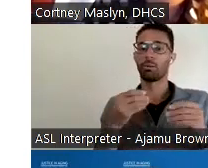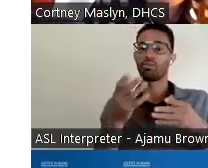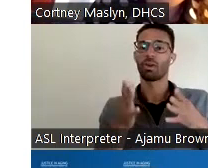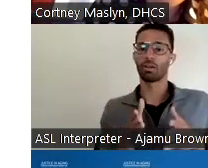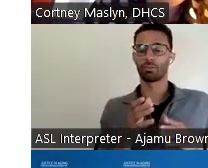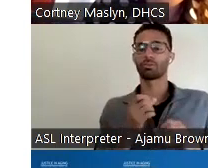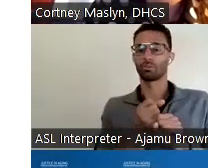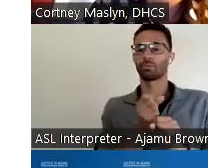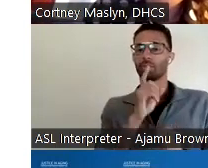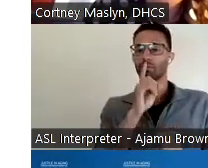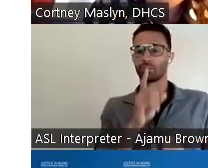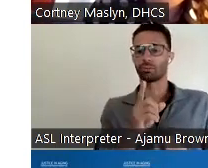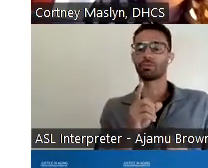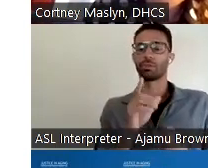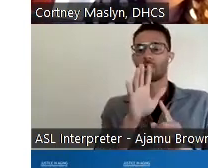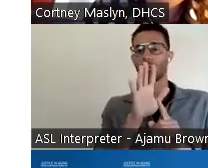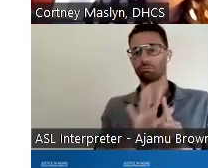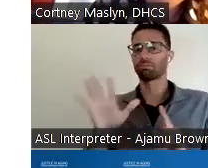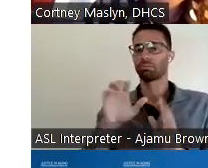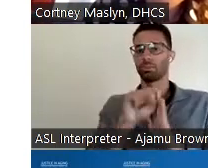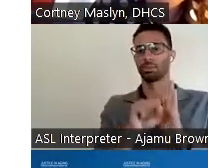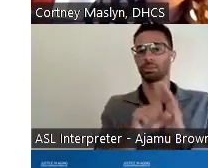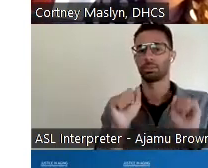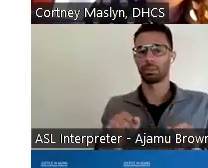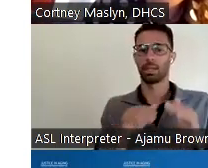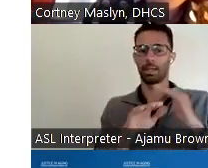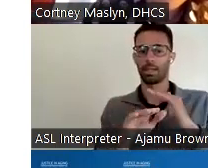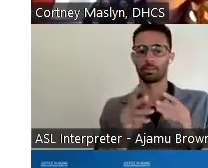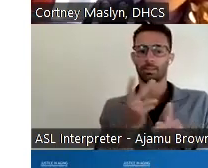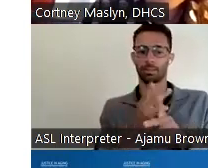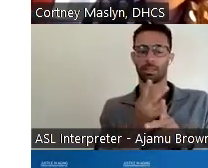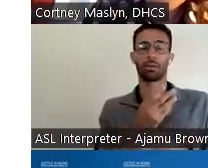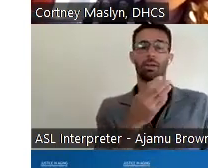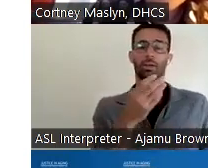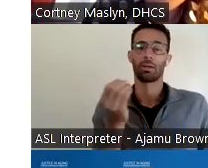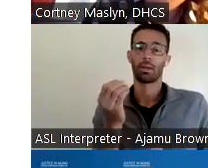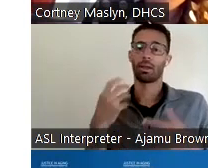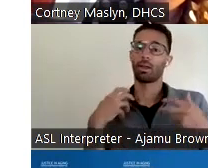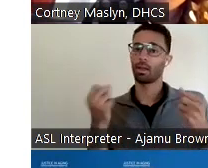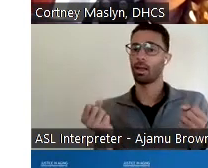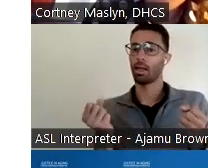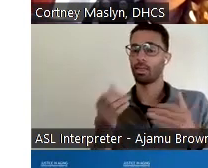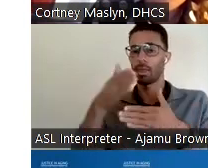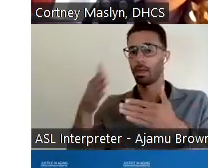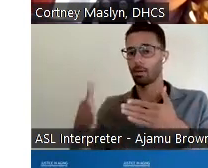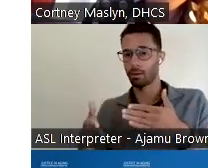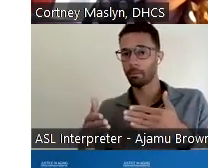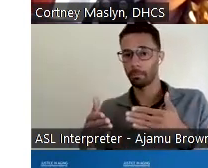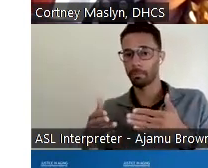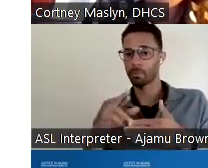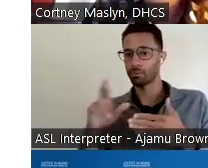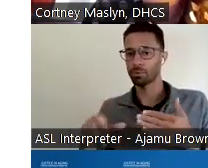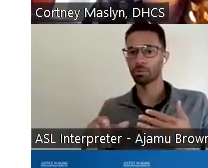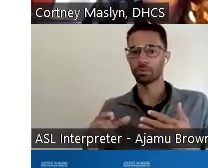are accessing care. And then looking at health outcomes. So what are the health outcomes of